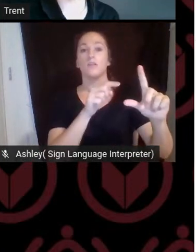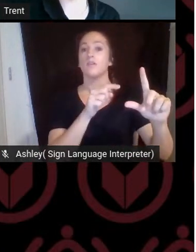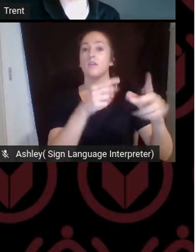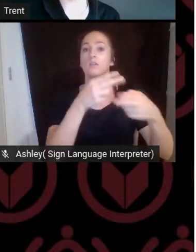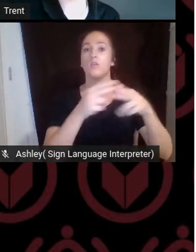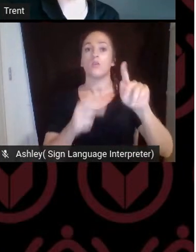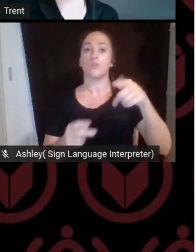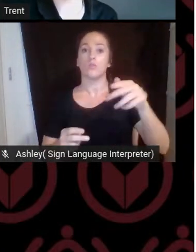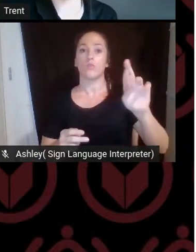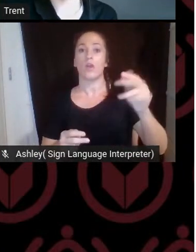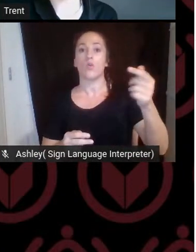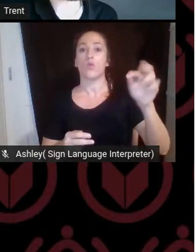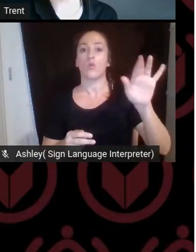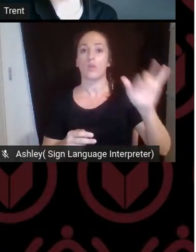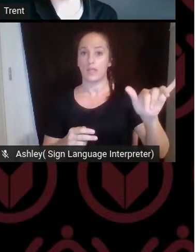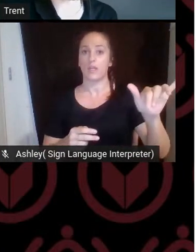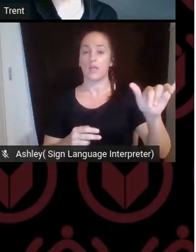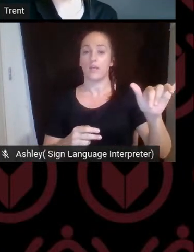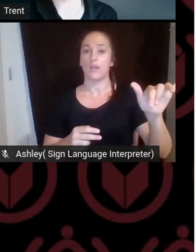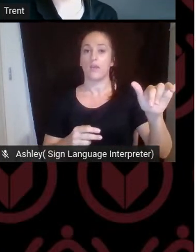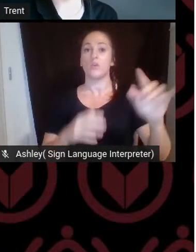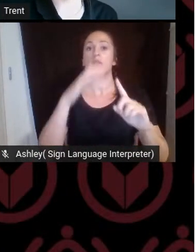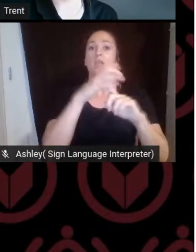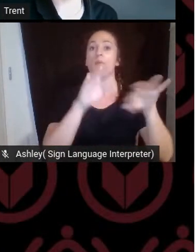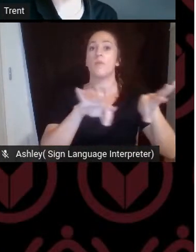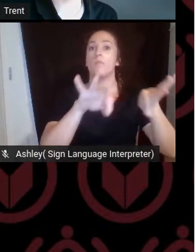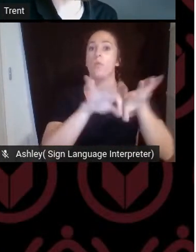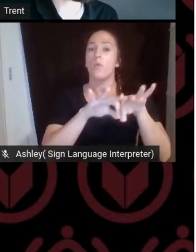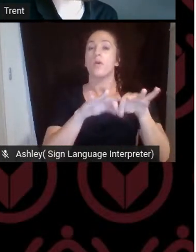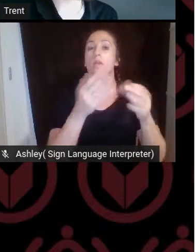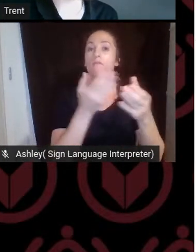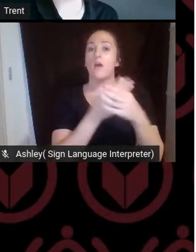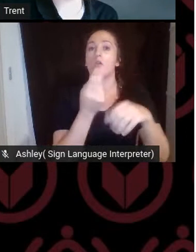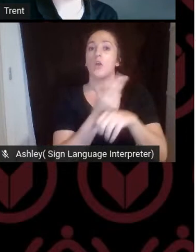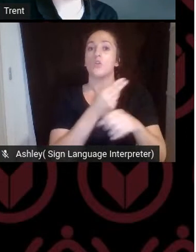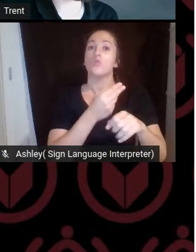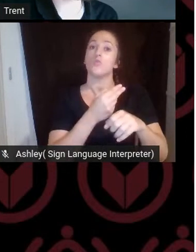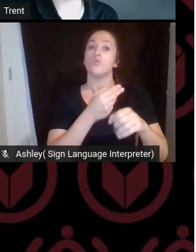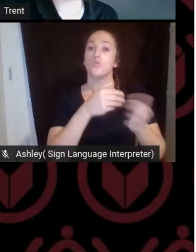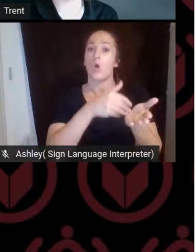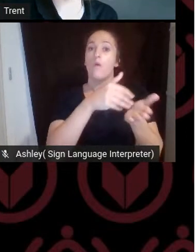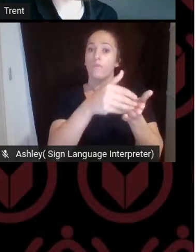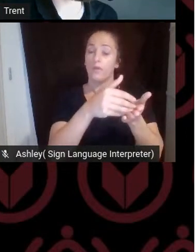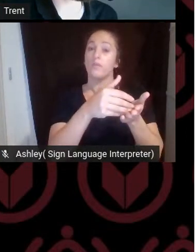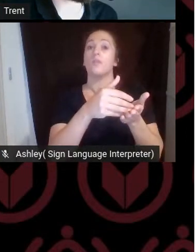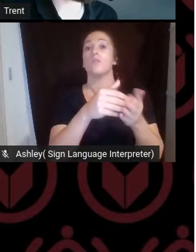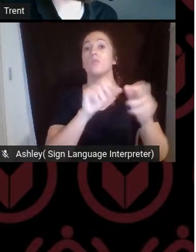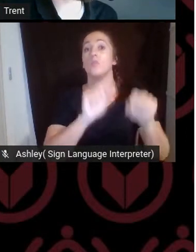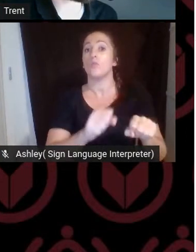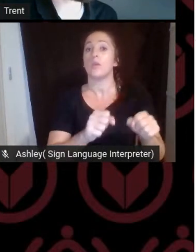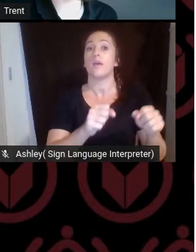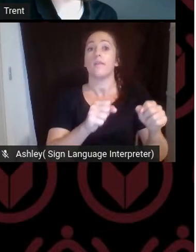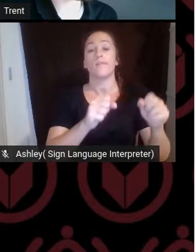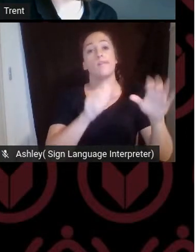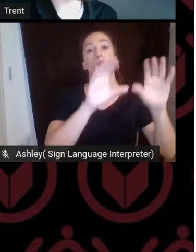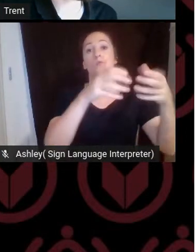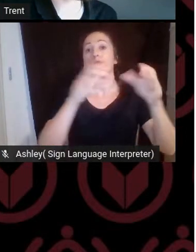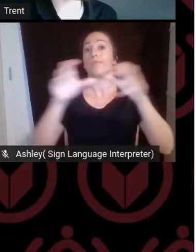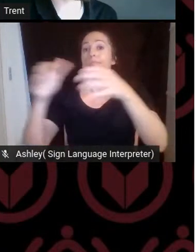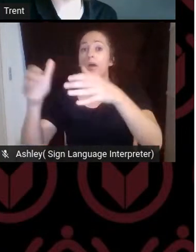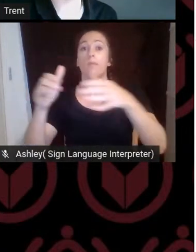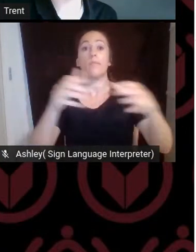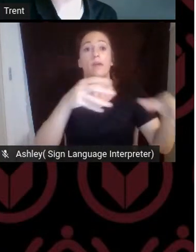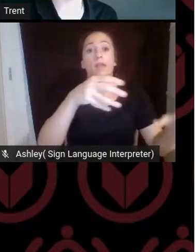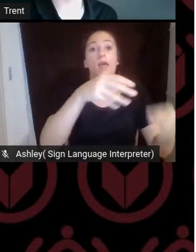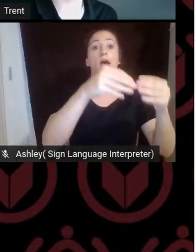called priority workspaces. Files that you might use often, you can add them into groups so that they're always there and that